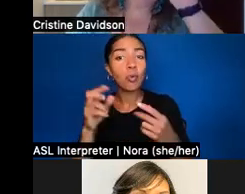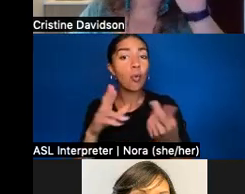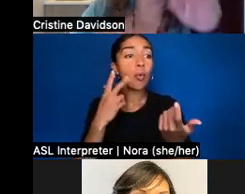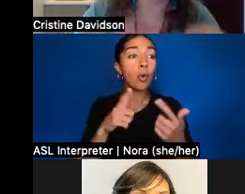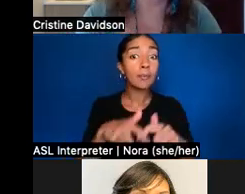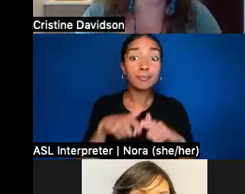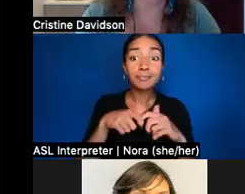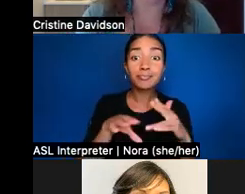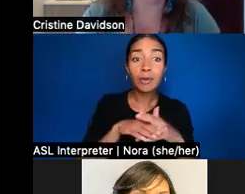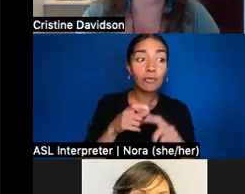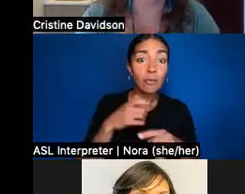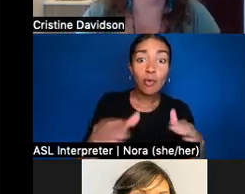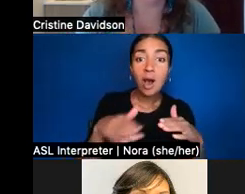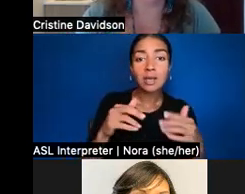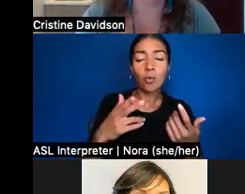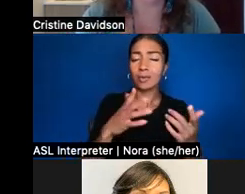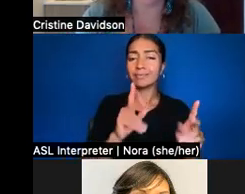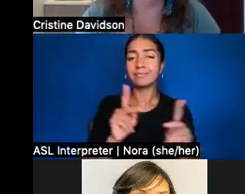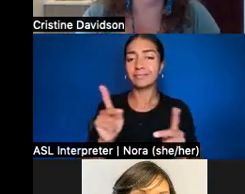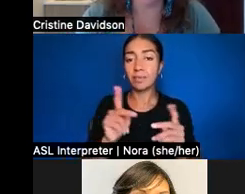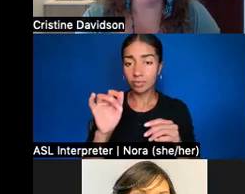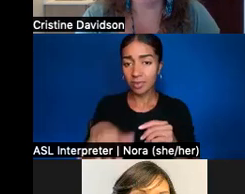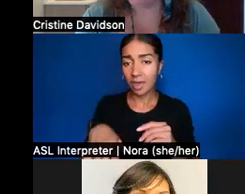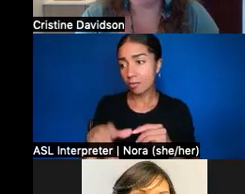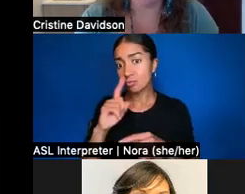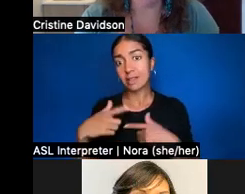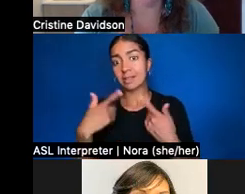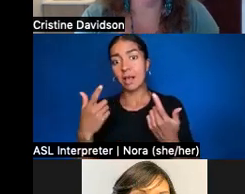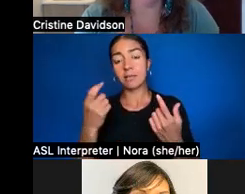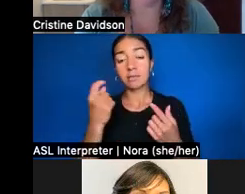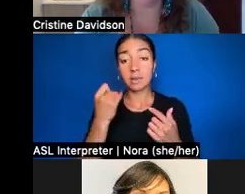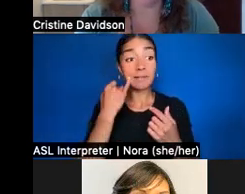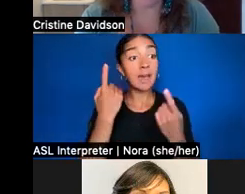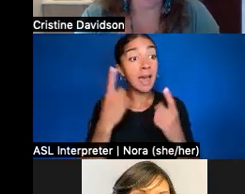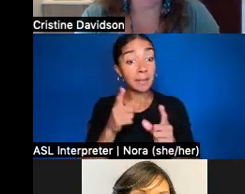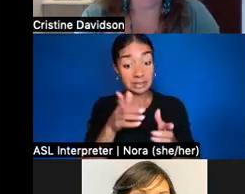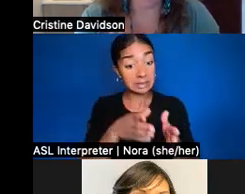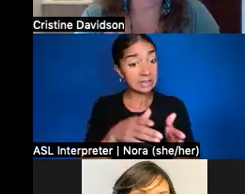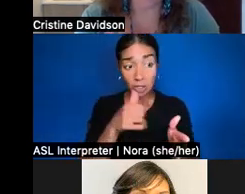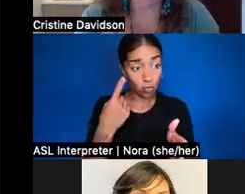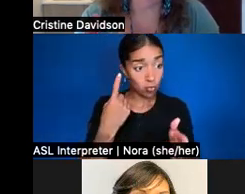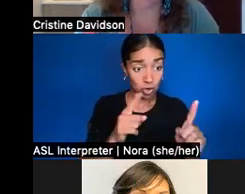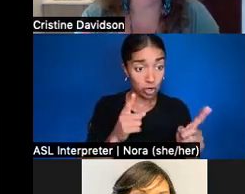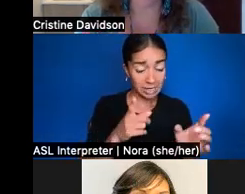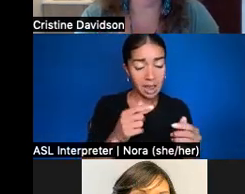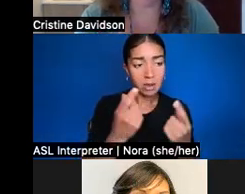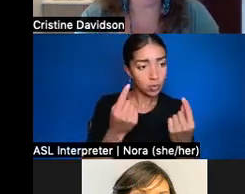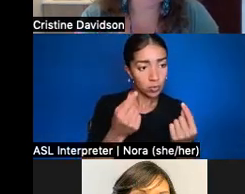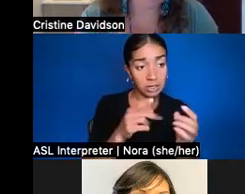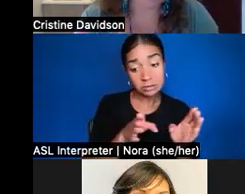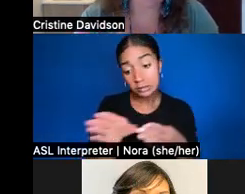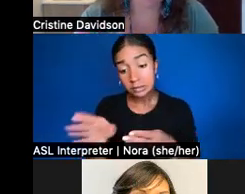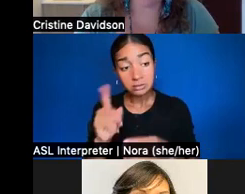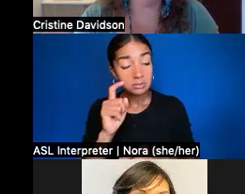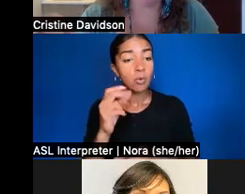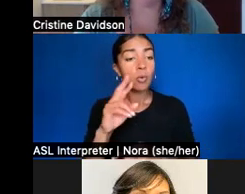real life, right? If it's not working, what are we going to do different, right? What kind of people do or